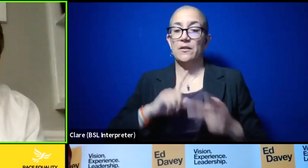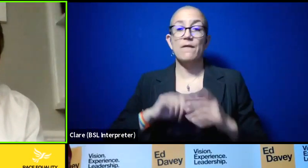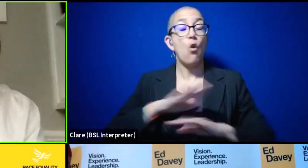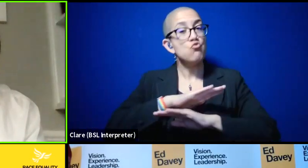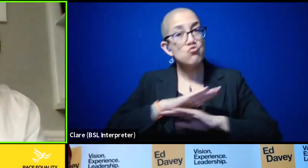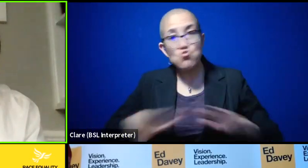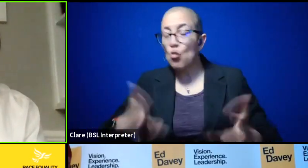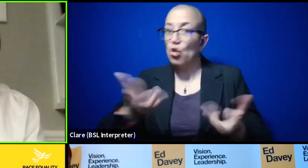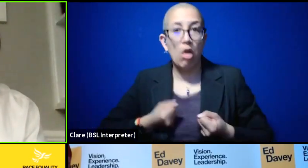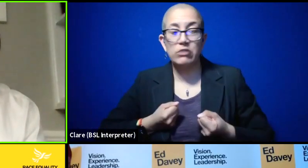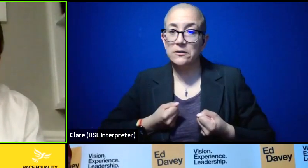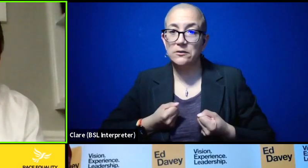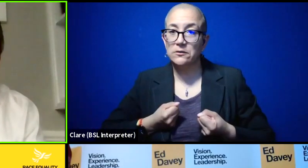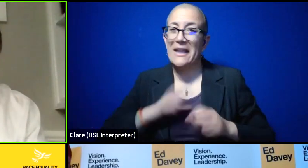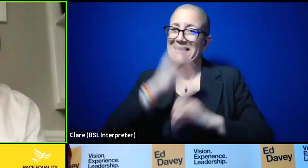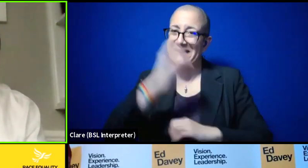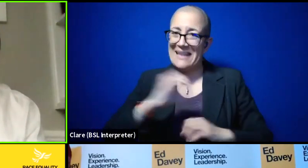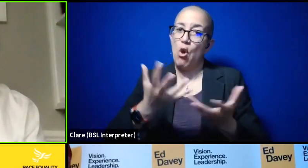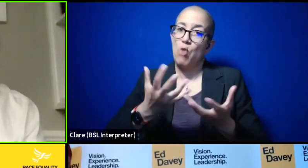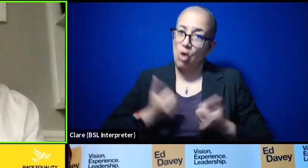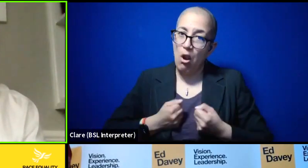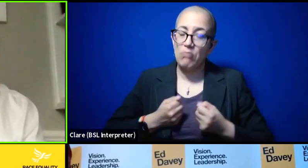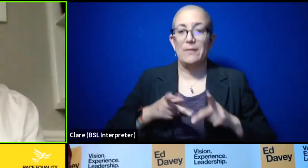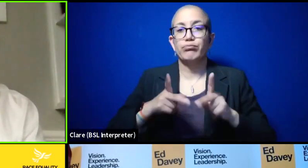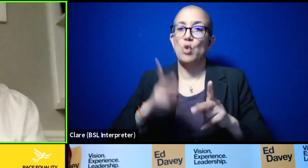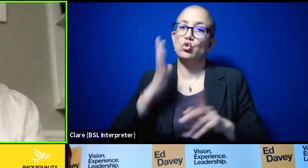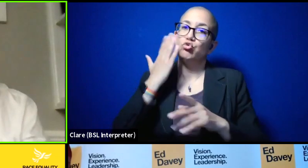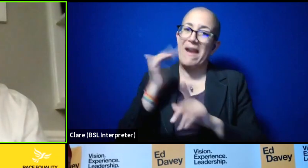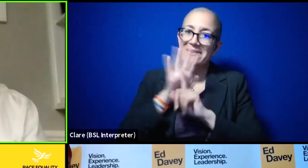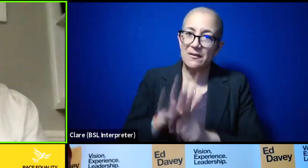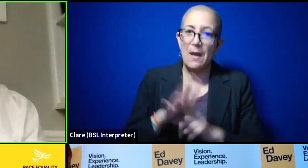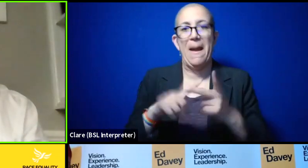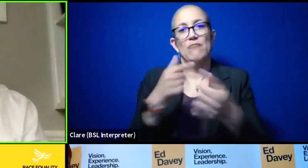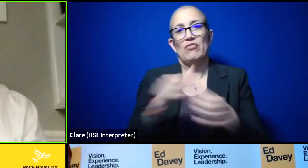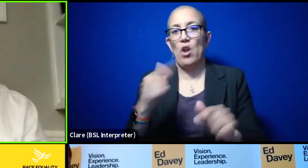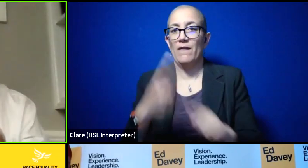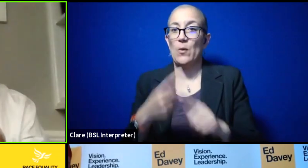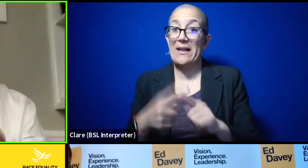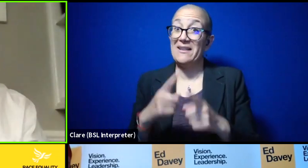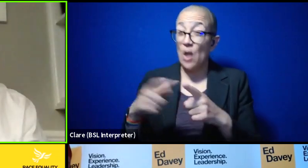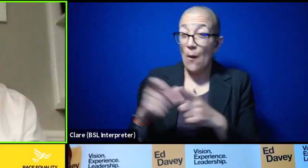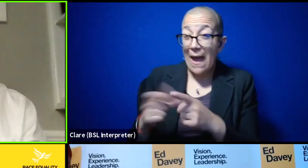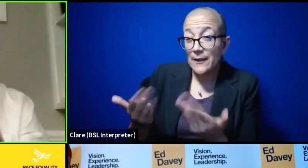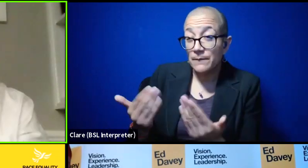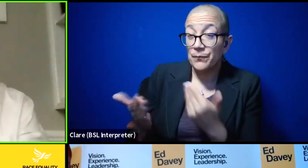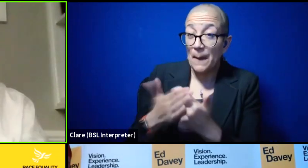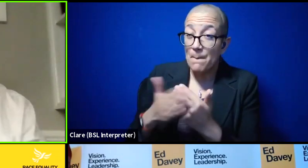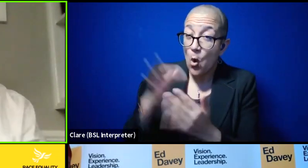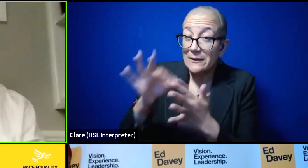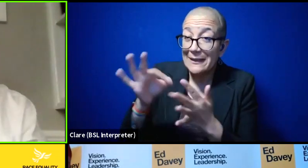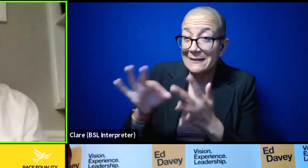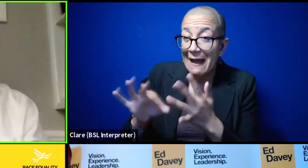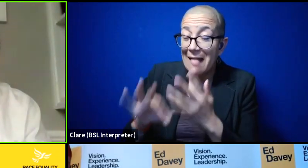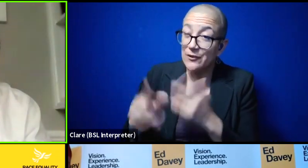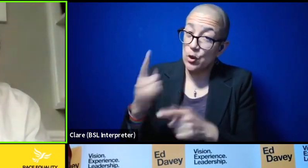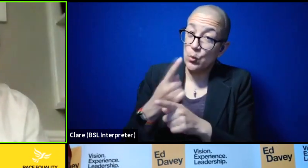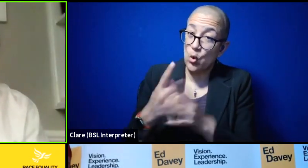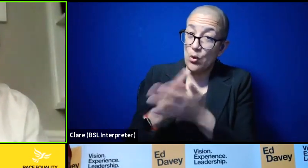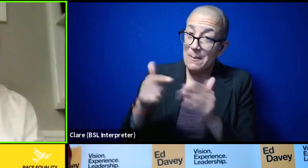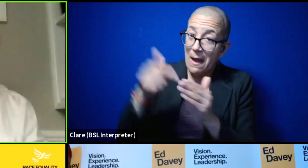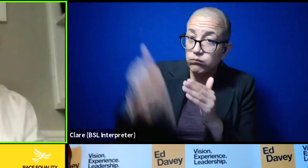racism and bullying and resolving complaints swiftly? So Ed, if I come back to you, just more about some of the details you were talking about is what a